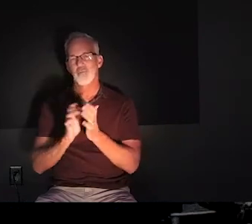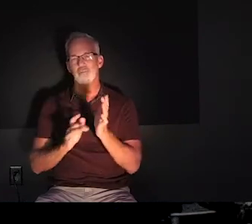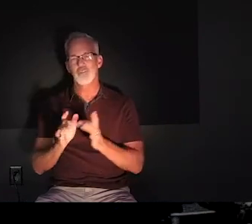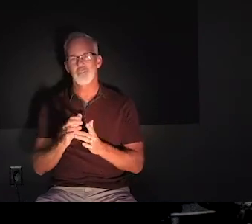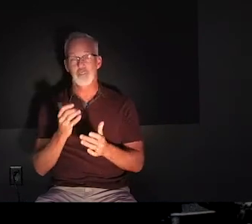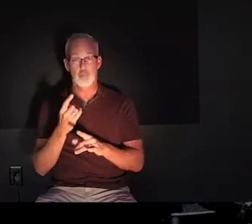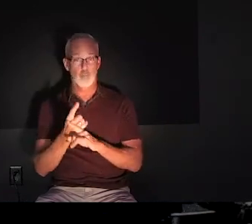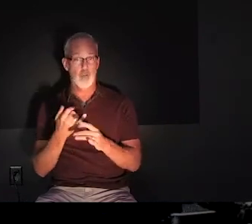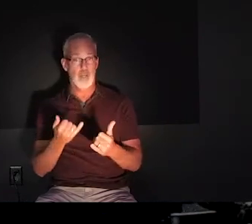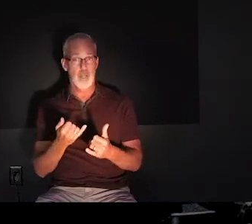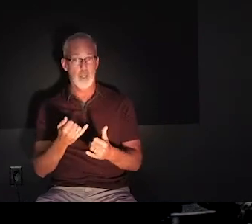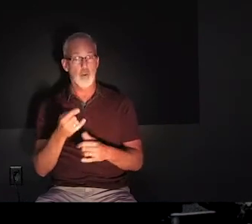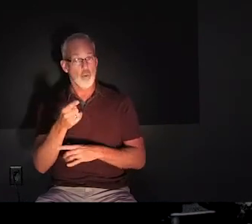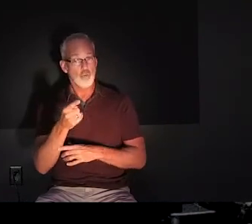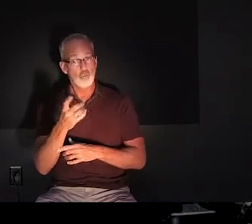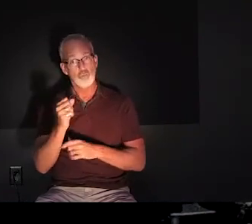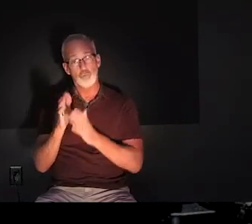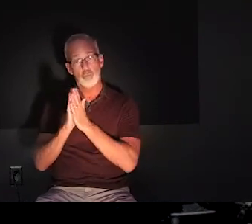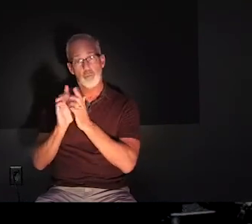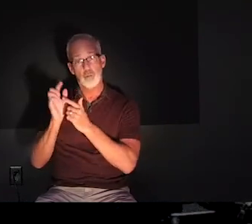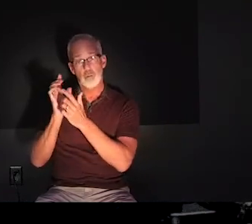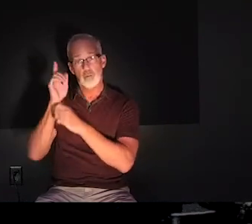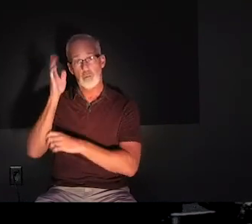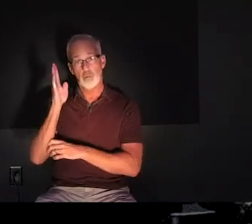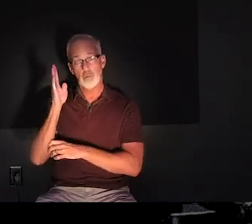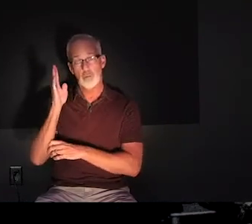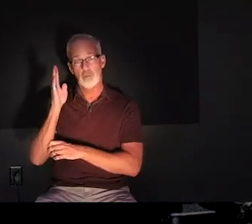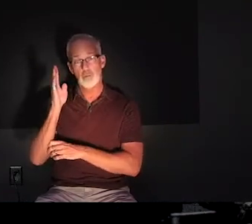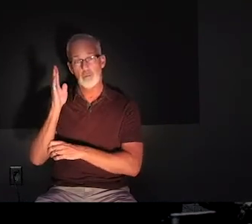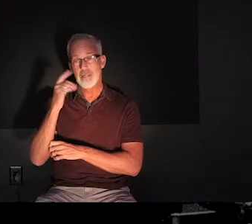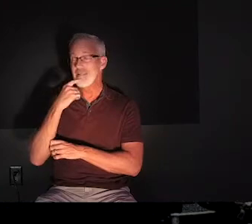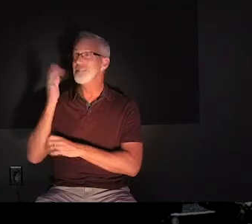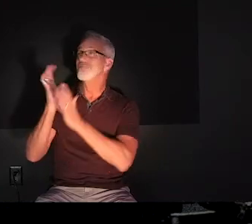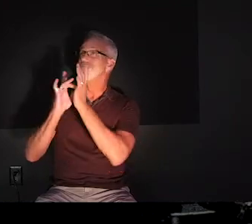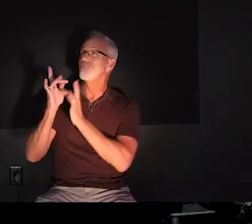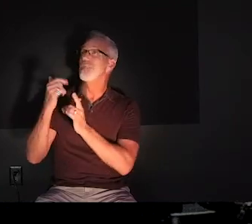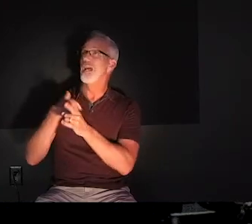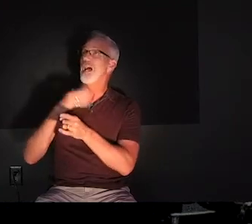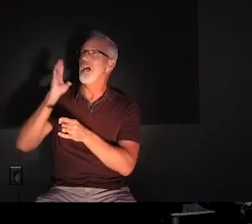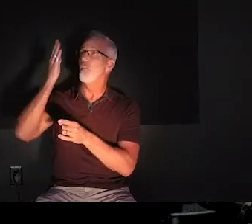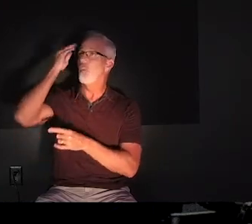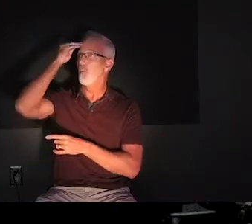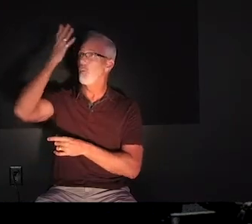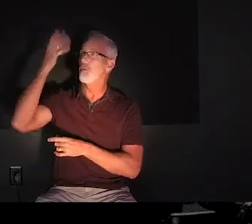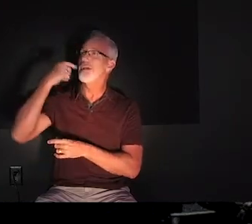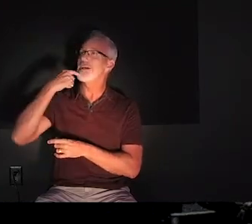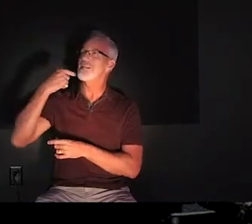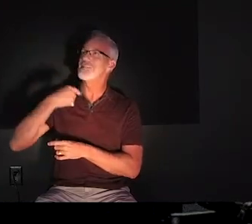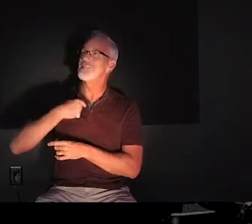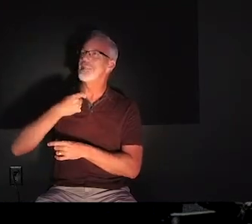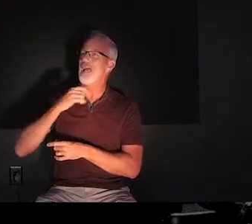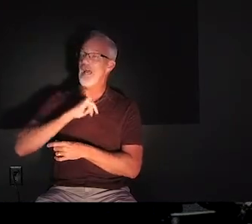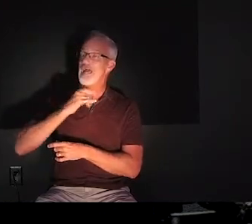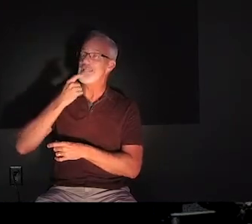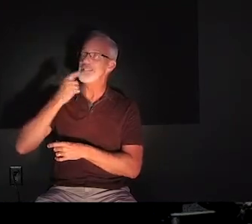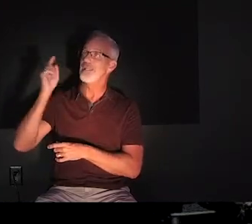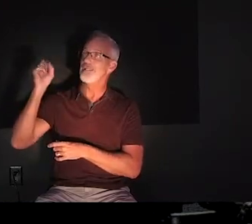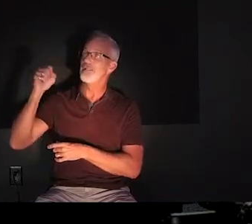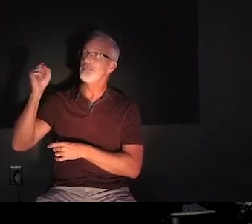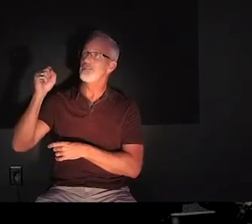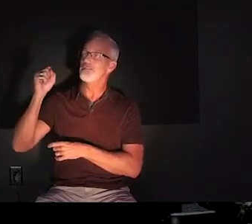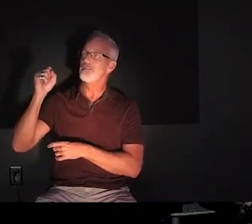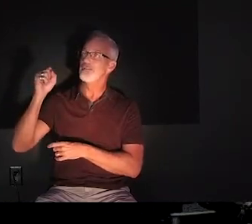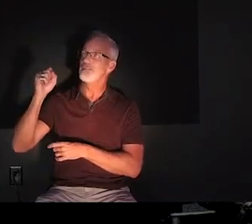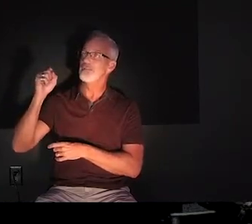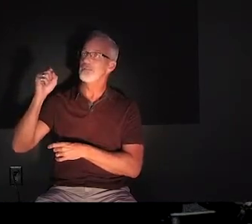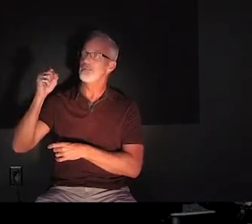Right now, between you and the heart of God, say, Jesus, I'm going to take this step of obedience,